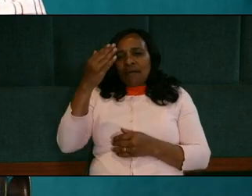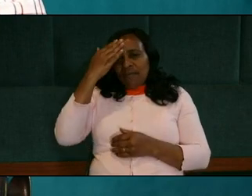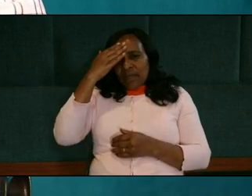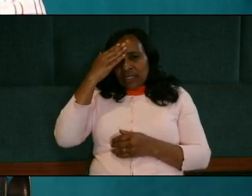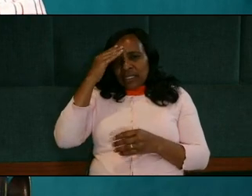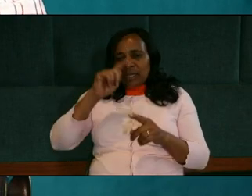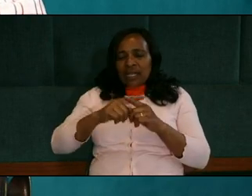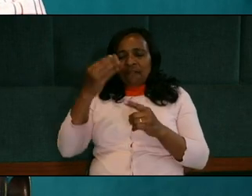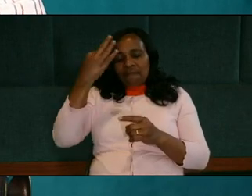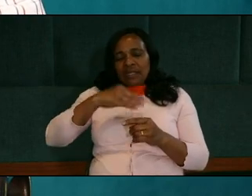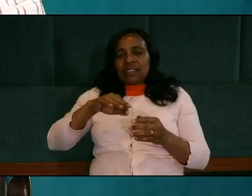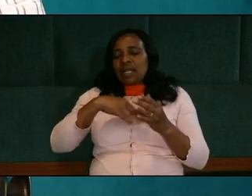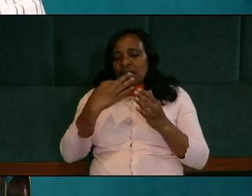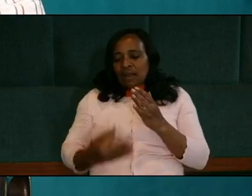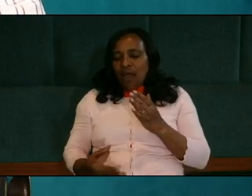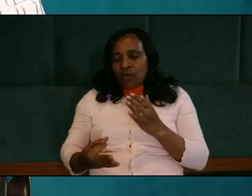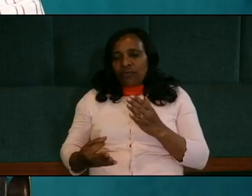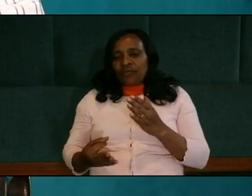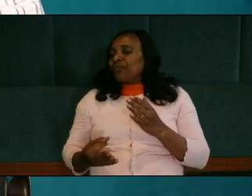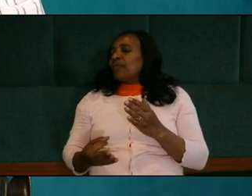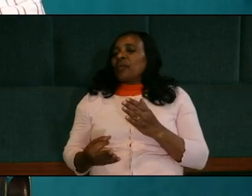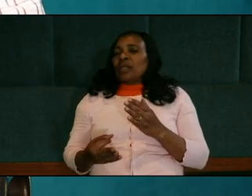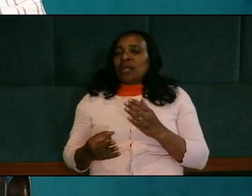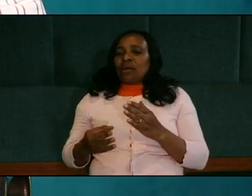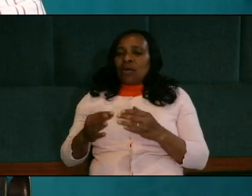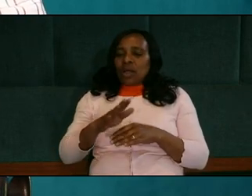face down on the ground.